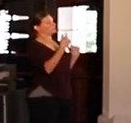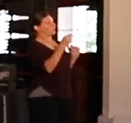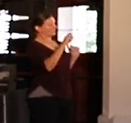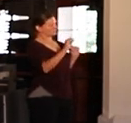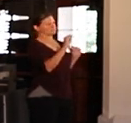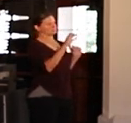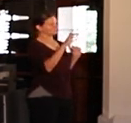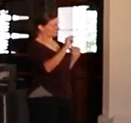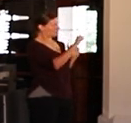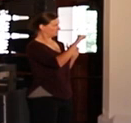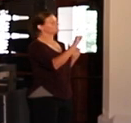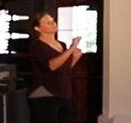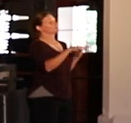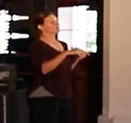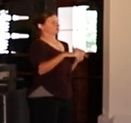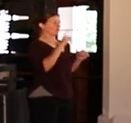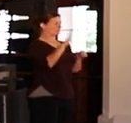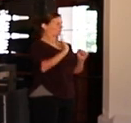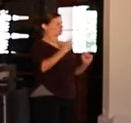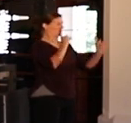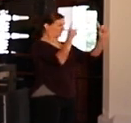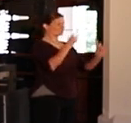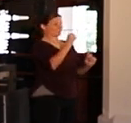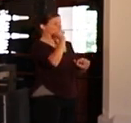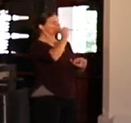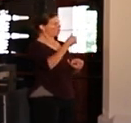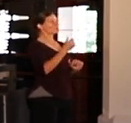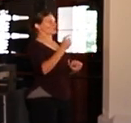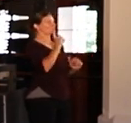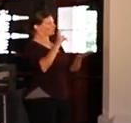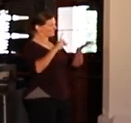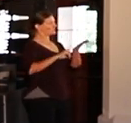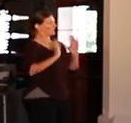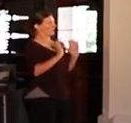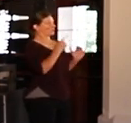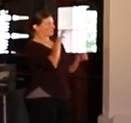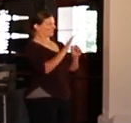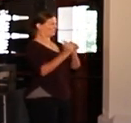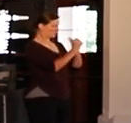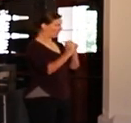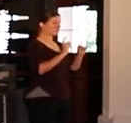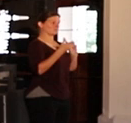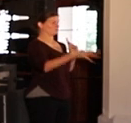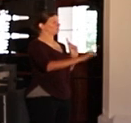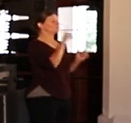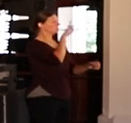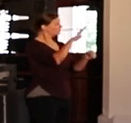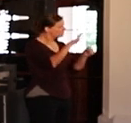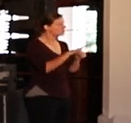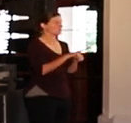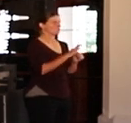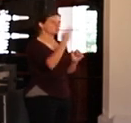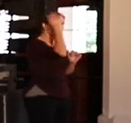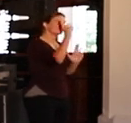committed to our mission. And tomorrow we'll also be signing our honor pledge together. But you've committed to